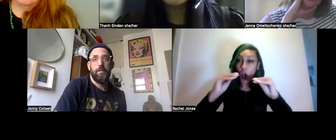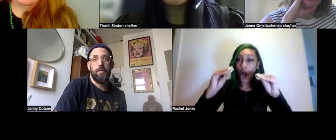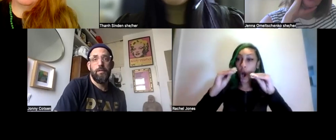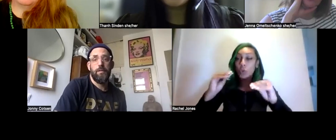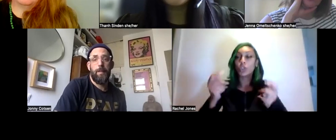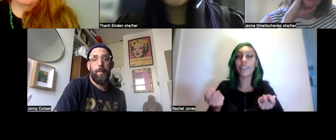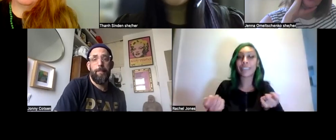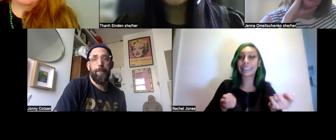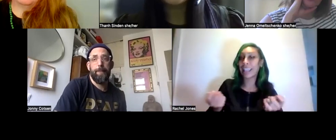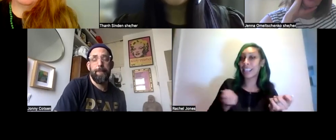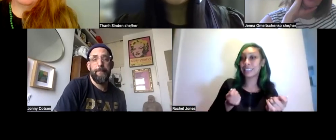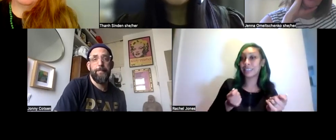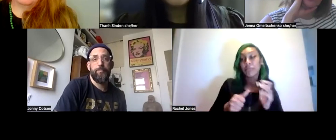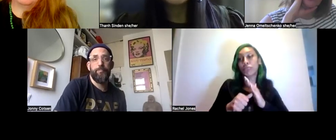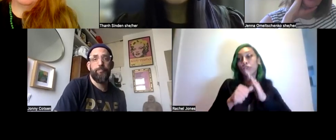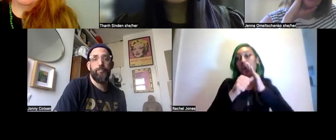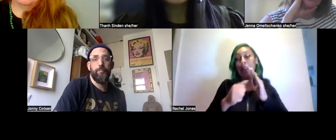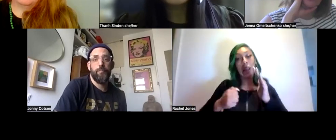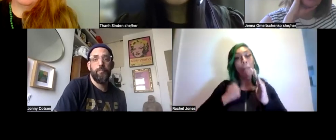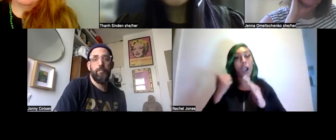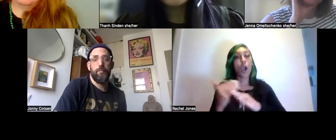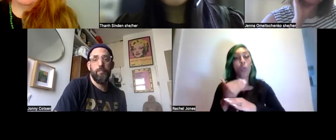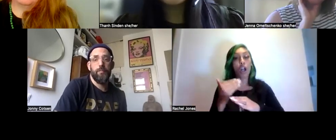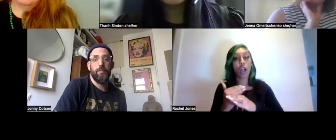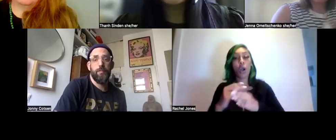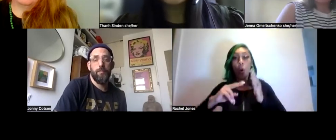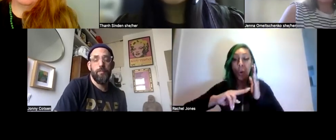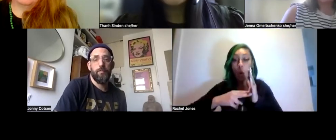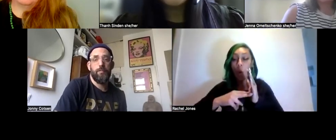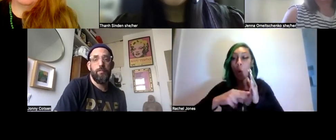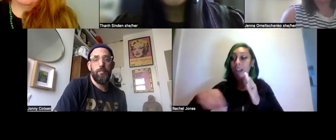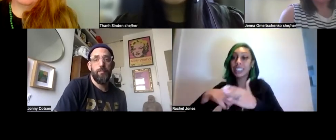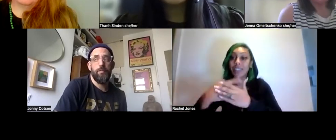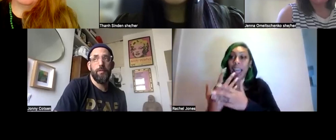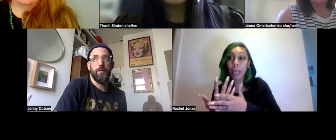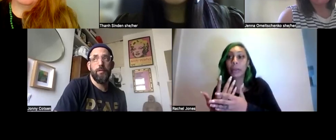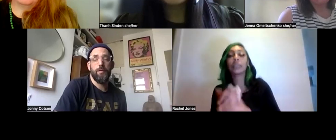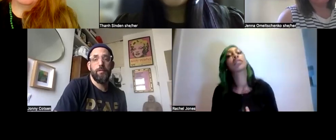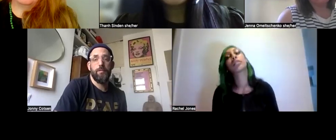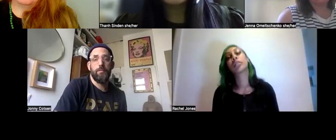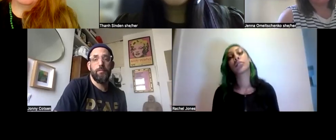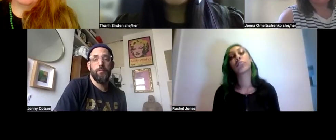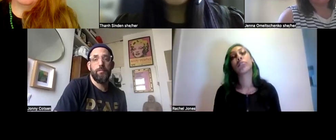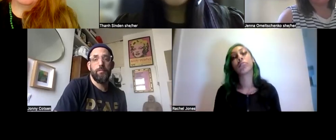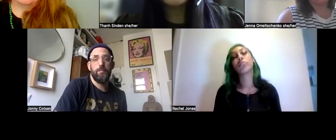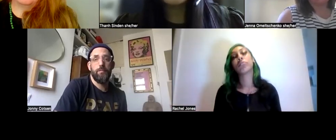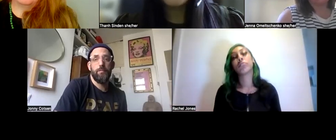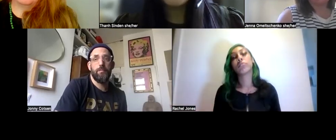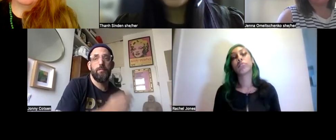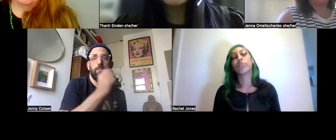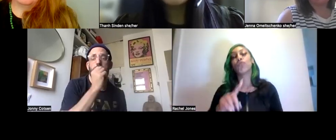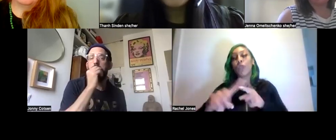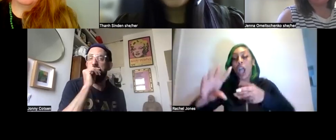that's predominantly the work that I do. I do organisational development to create a more